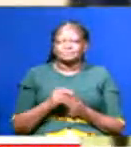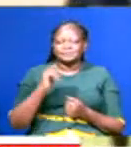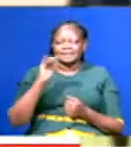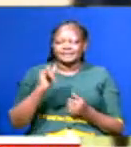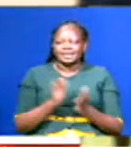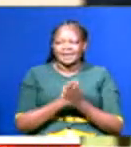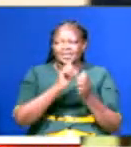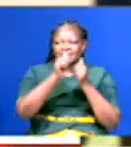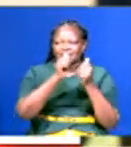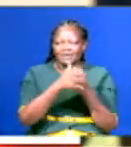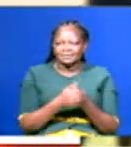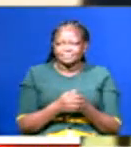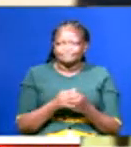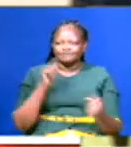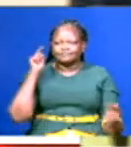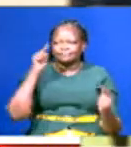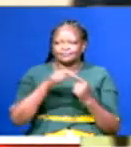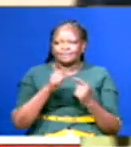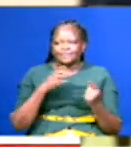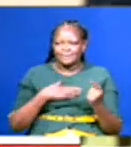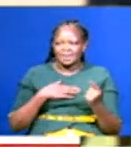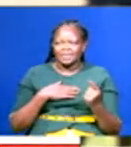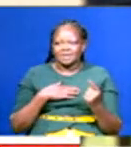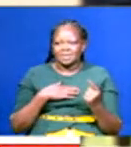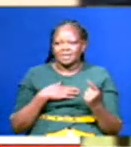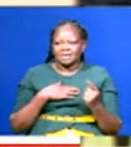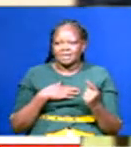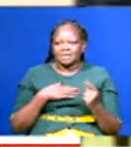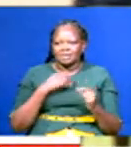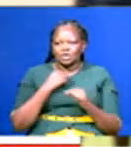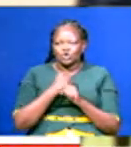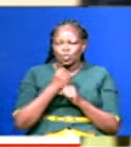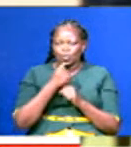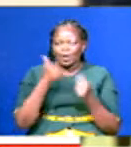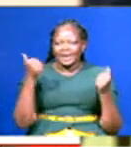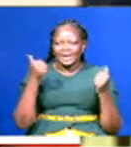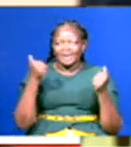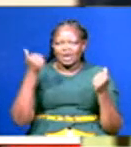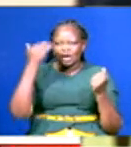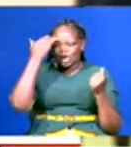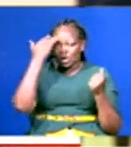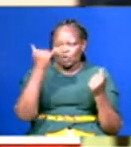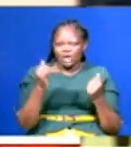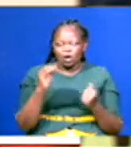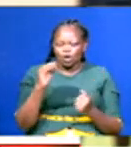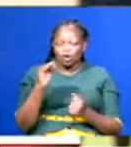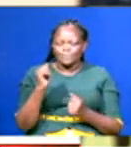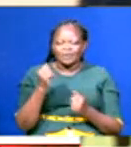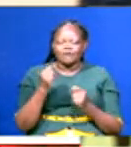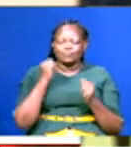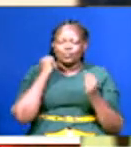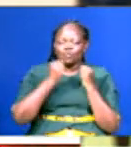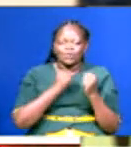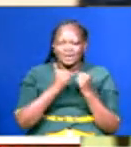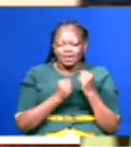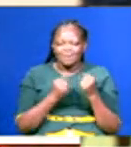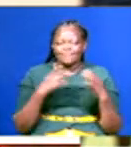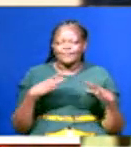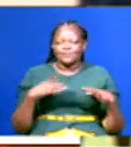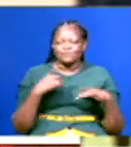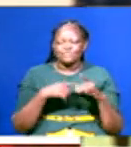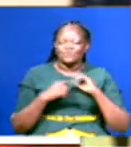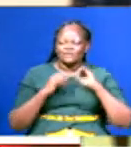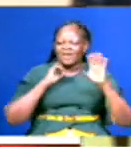others. Malengo yangu kule ni kufanya msuri tu. Colombia ni tulikuwa nakimbia watu wenye wanatoka mbali